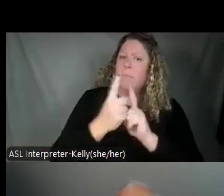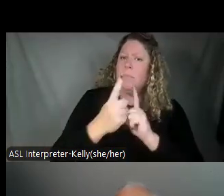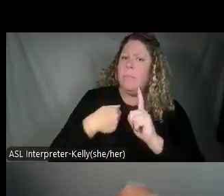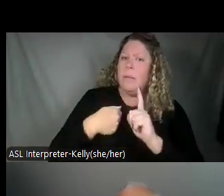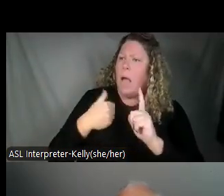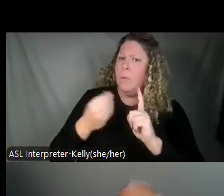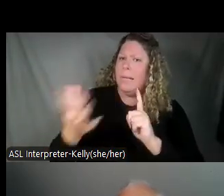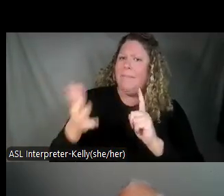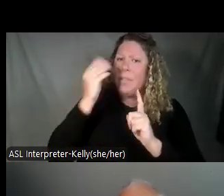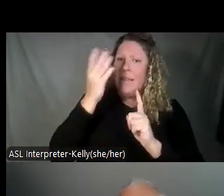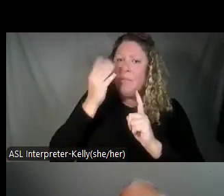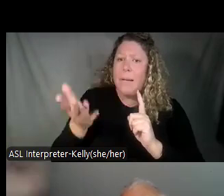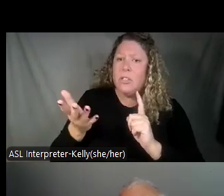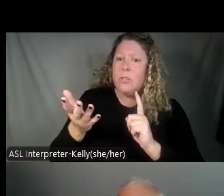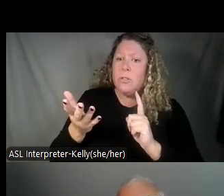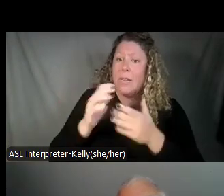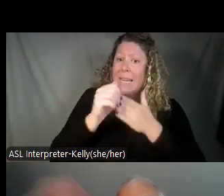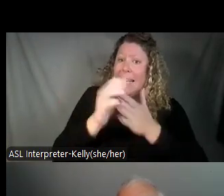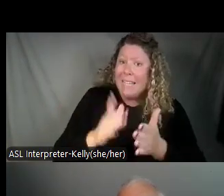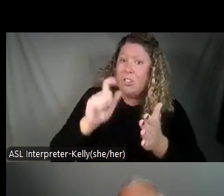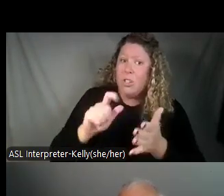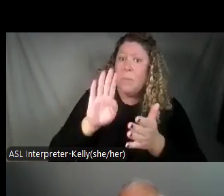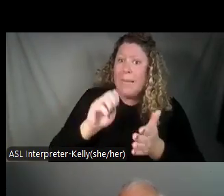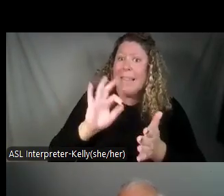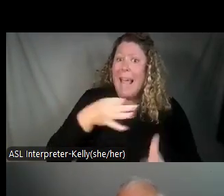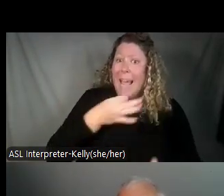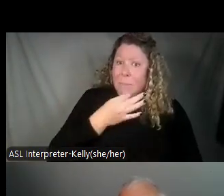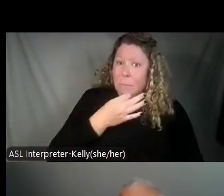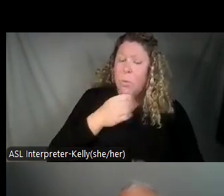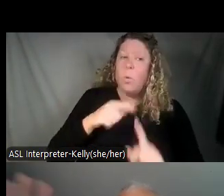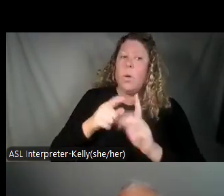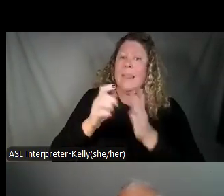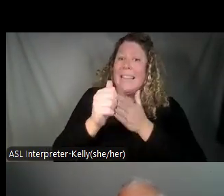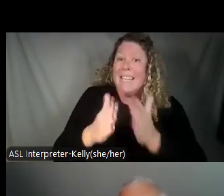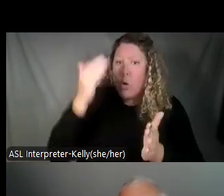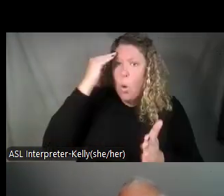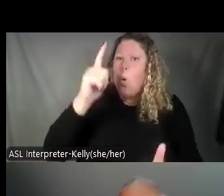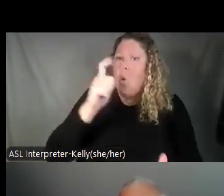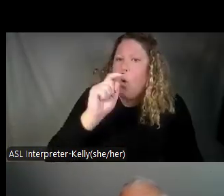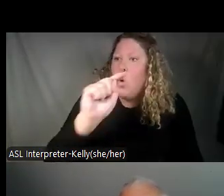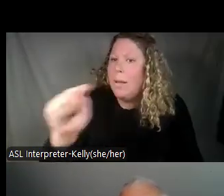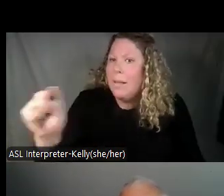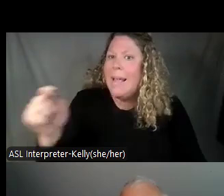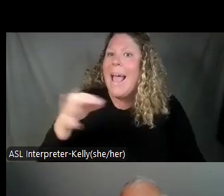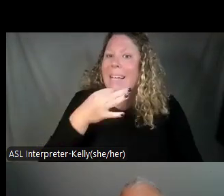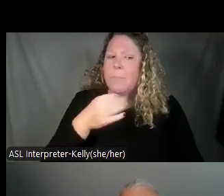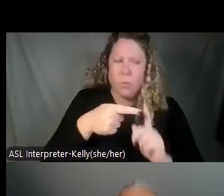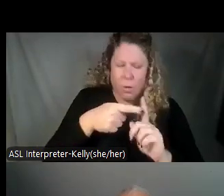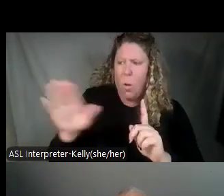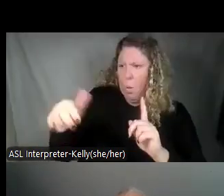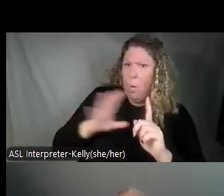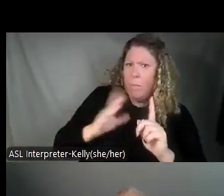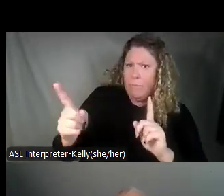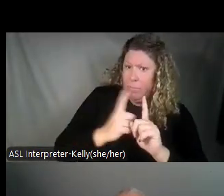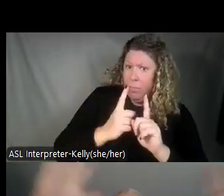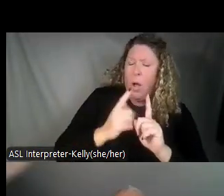leader either becomes the expert or they find whoever needs to be mentored so that that mentoring gets set up. And there